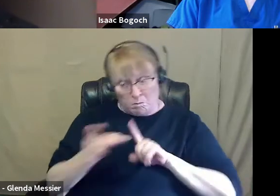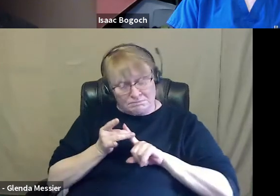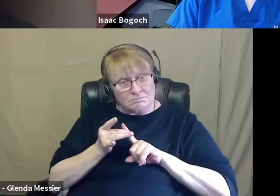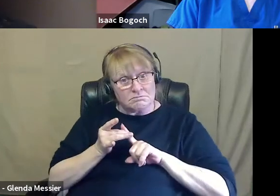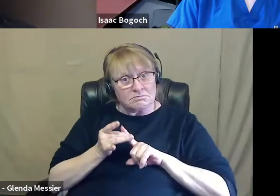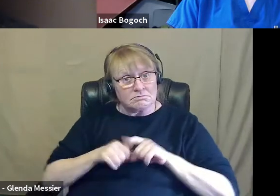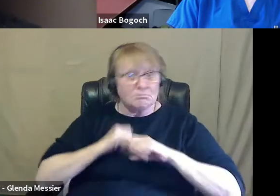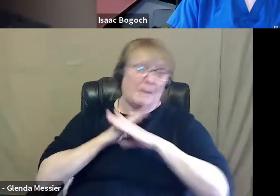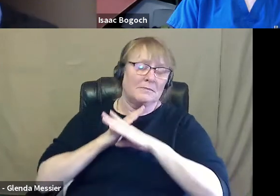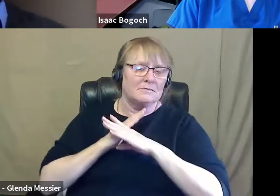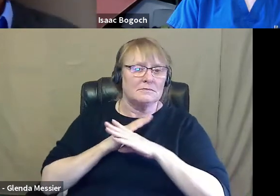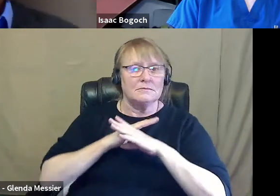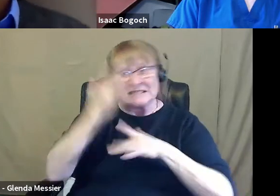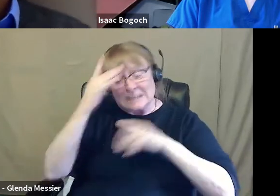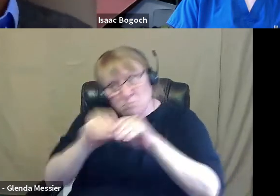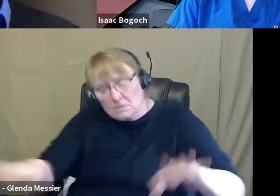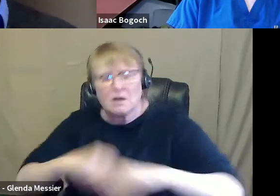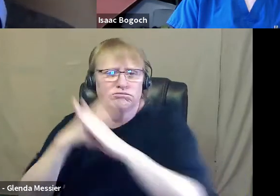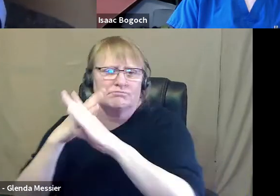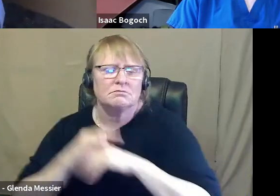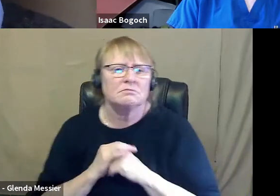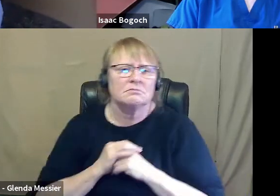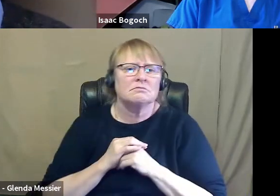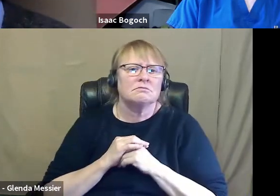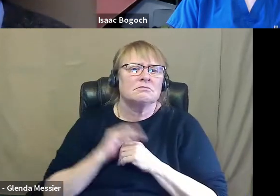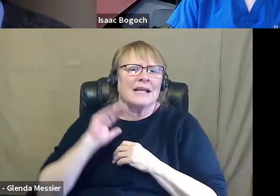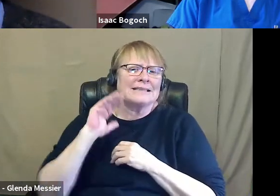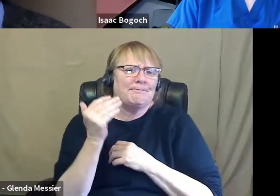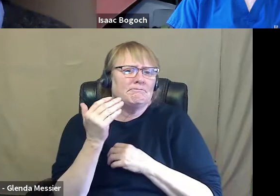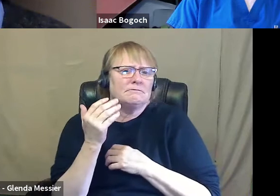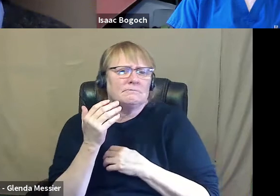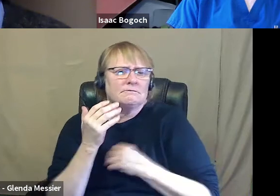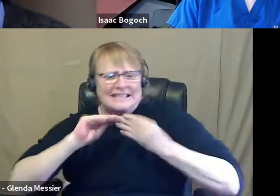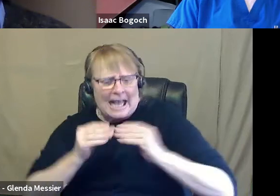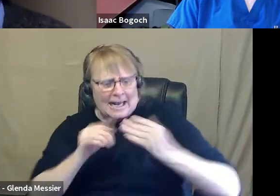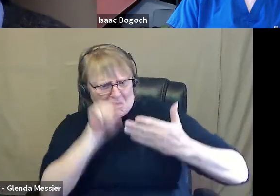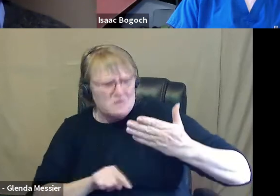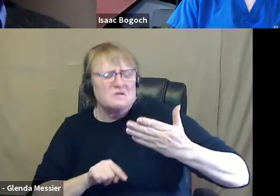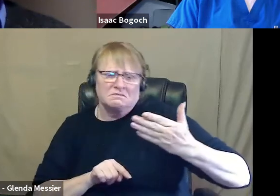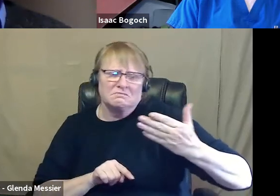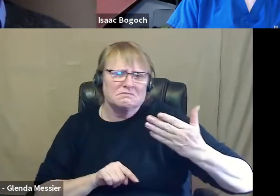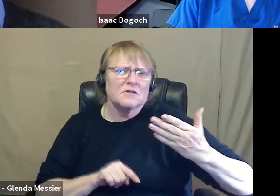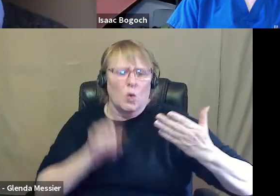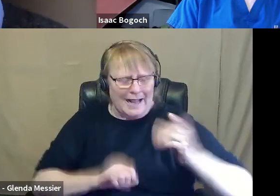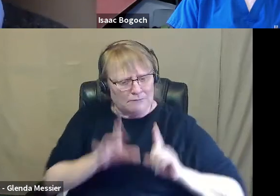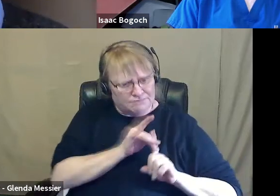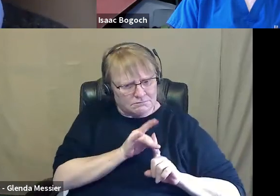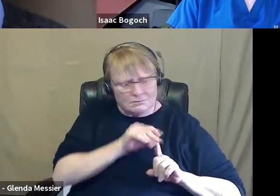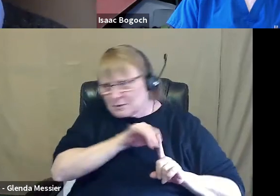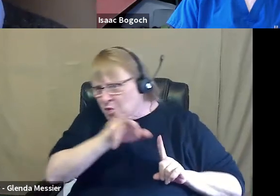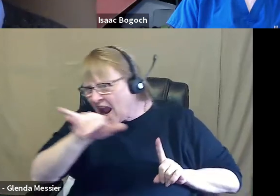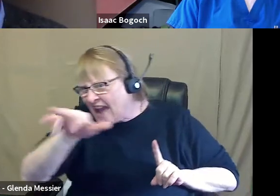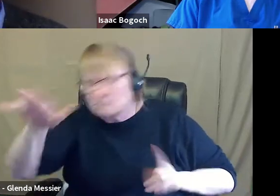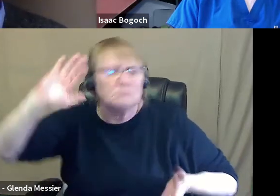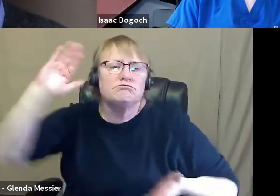severe illness, but I think the data is accumulating that they're pretty good at preventing us from carrying it and spreading it to people without